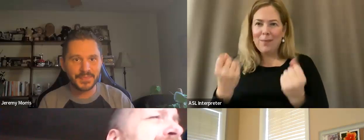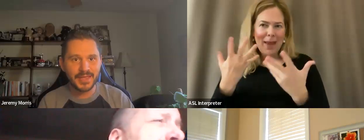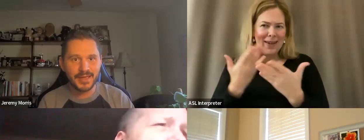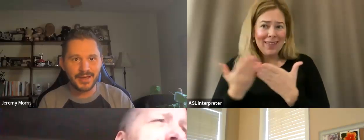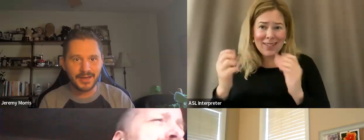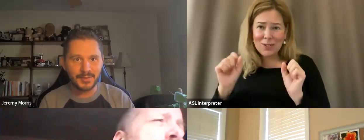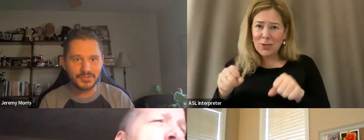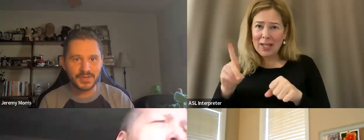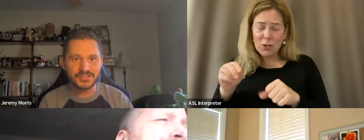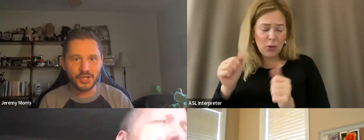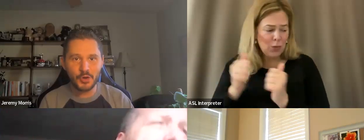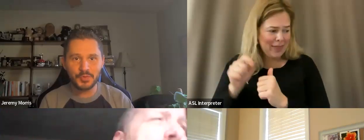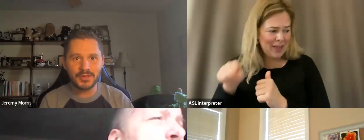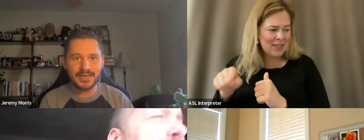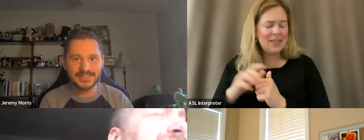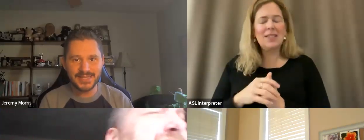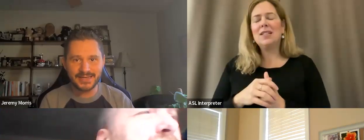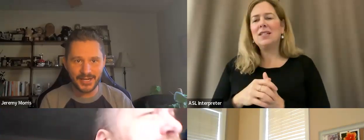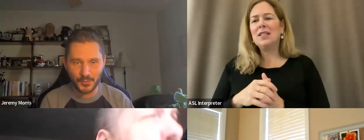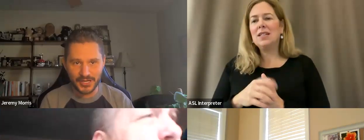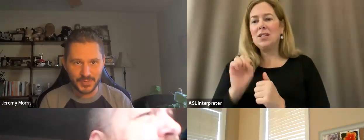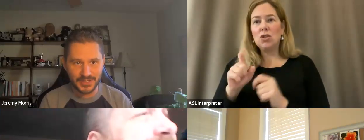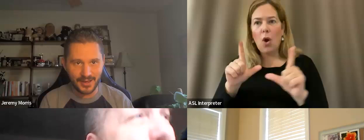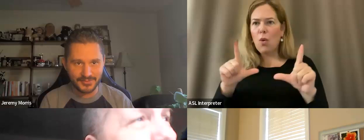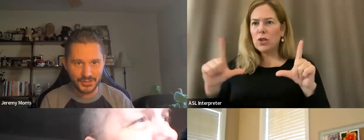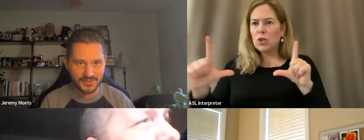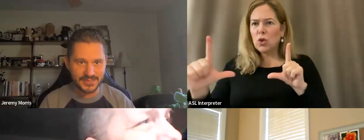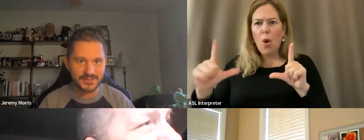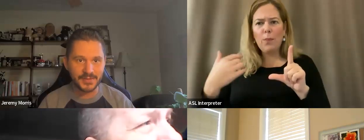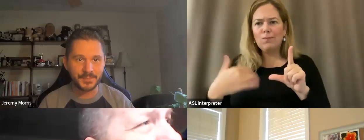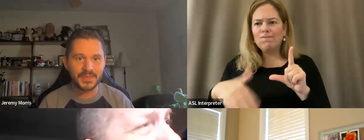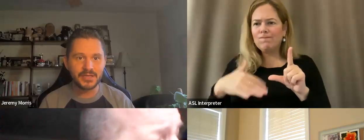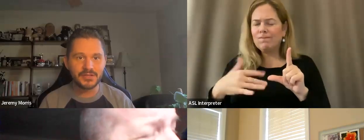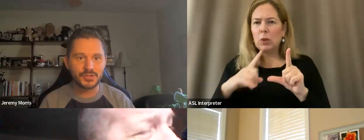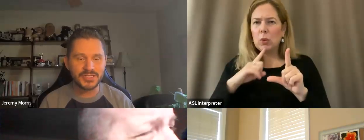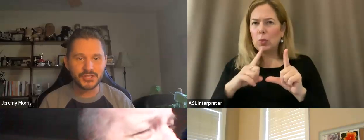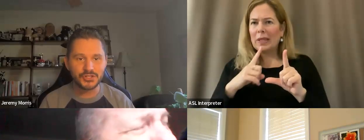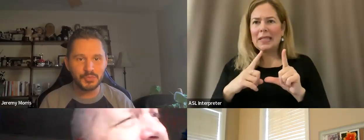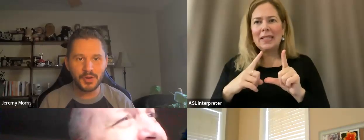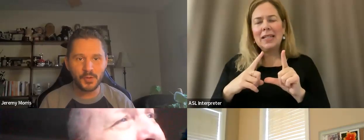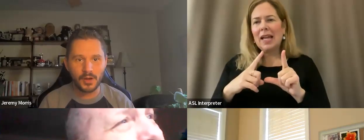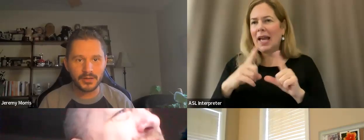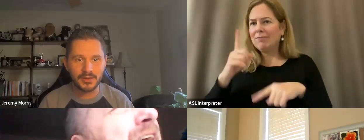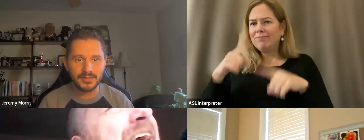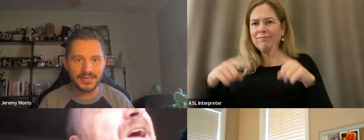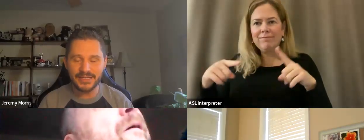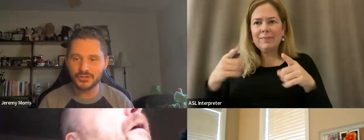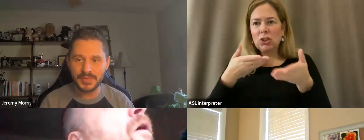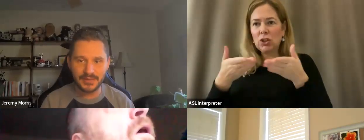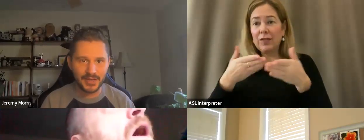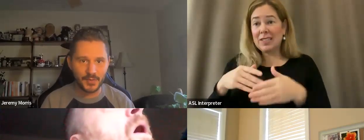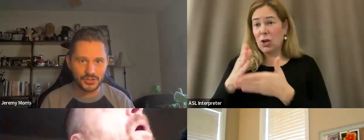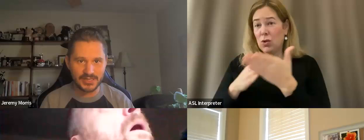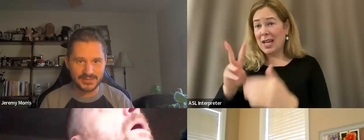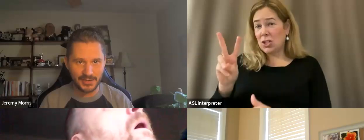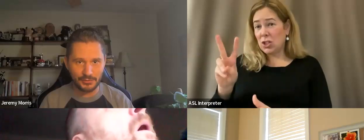this. So it's scope, extent, and arrangement of services. So section 2.1, the